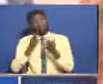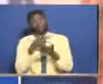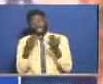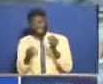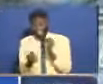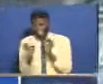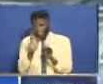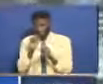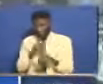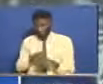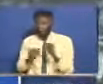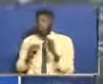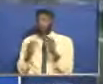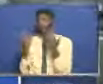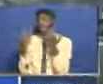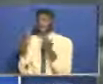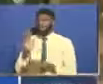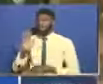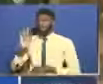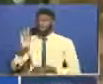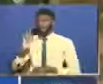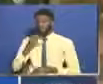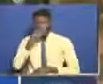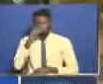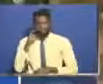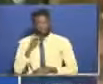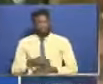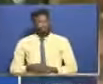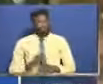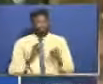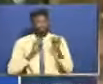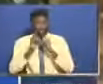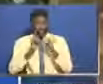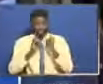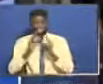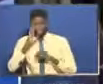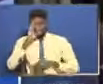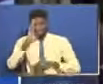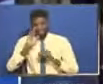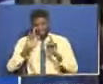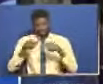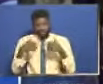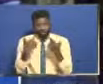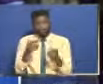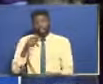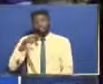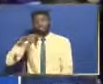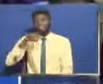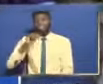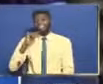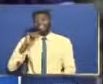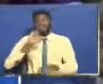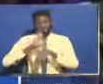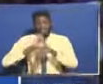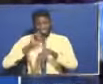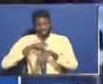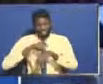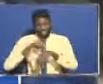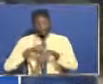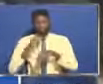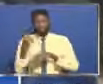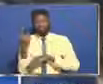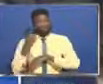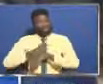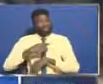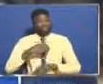anything to go by. Addressing the congregation on Sunday at Likoni PAG Church during his two-day visit to the coastal region, Amani